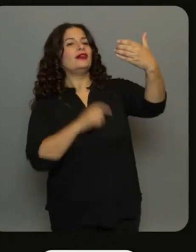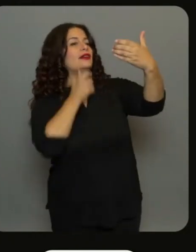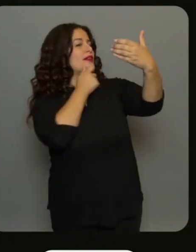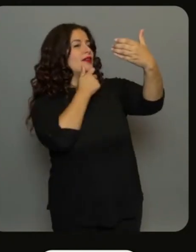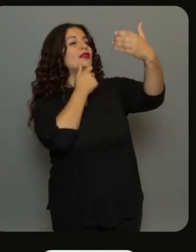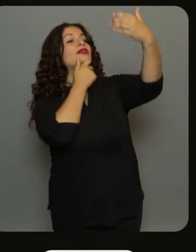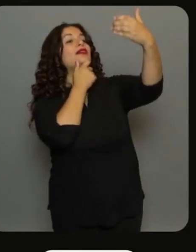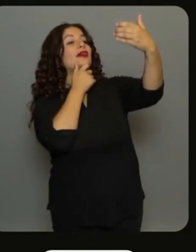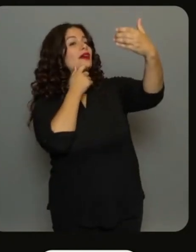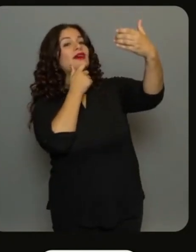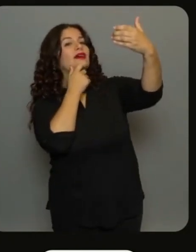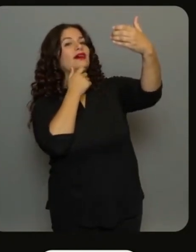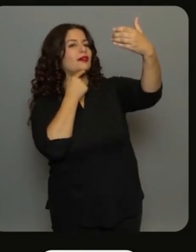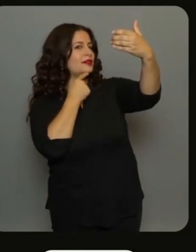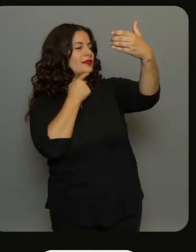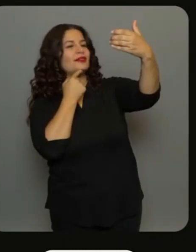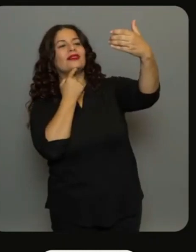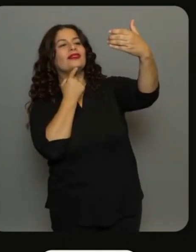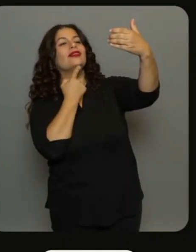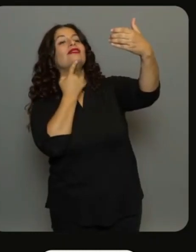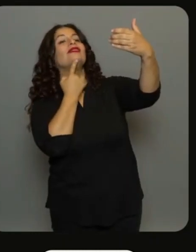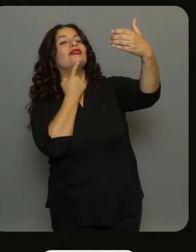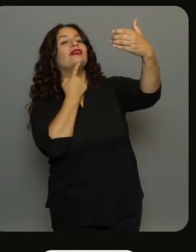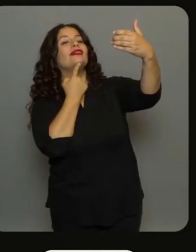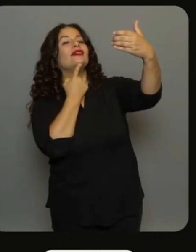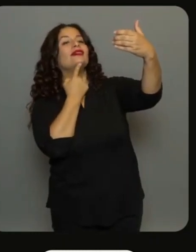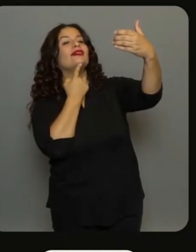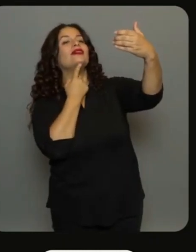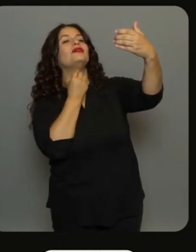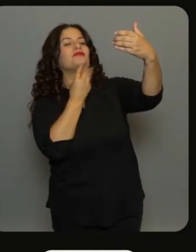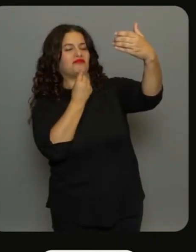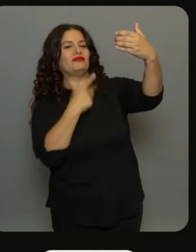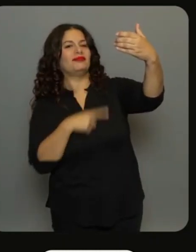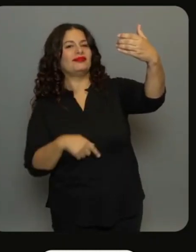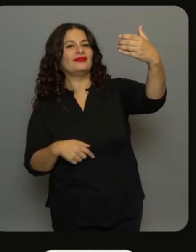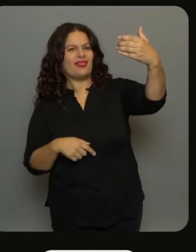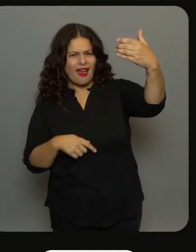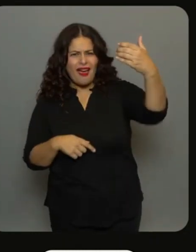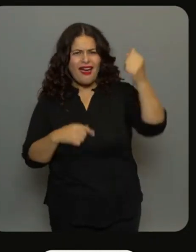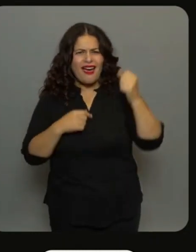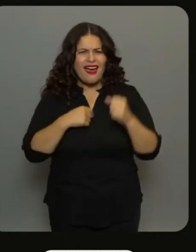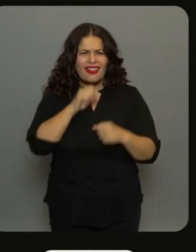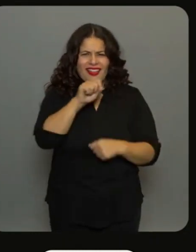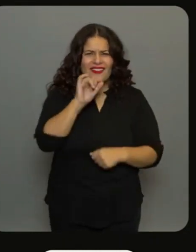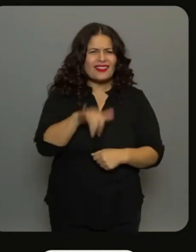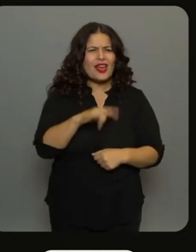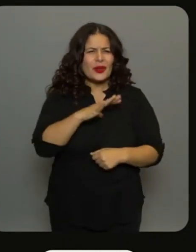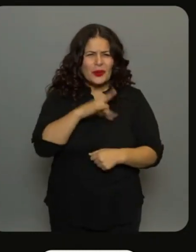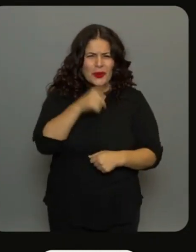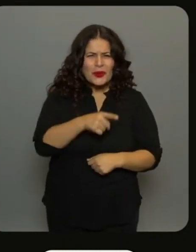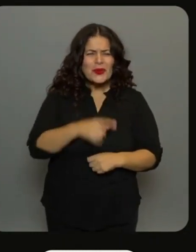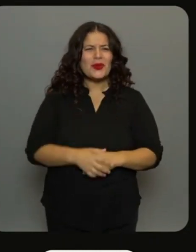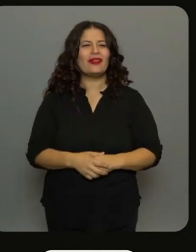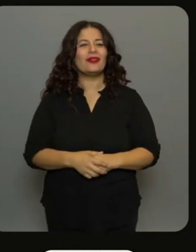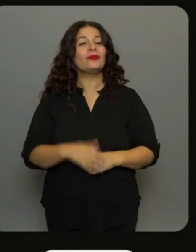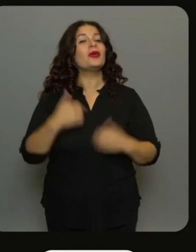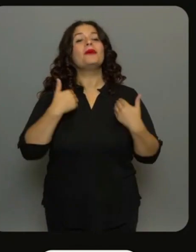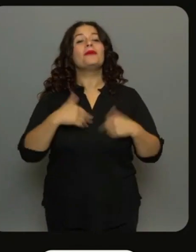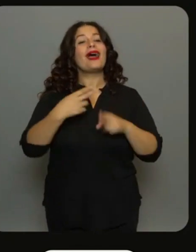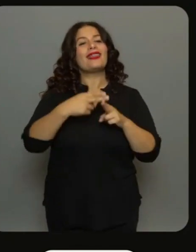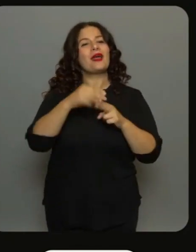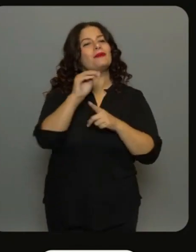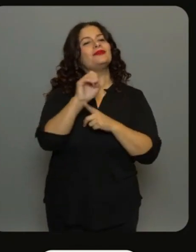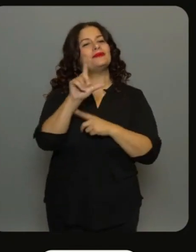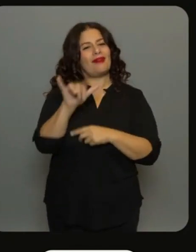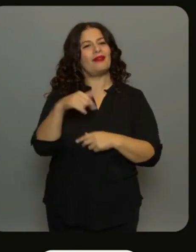for selfie. Wait, I want to get One my face. light. Photo taken. This is so One cool. My name is Molly Burke.